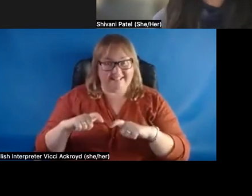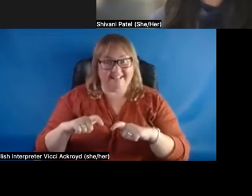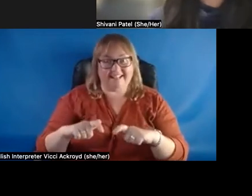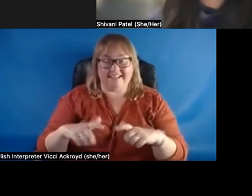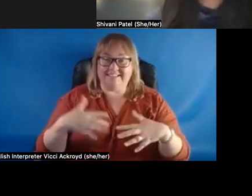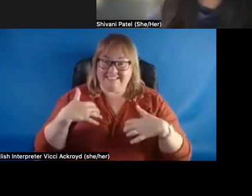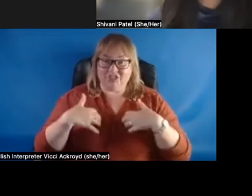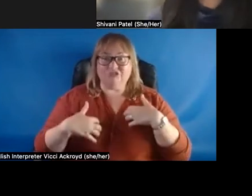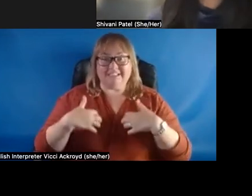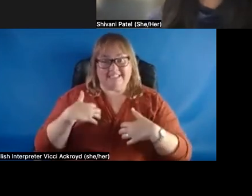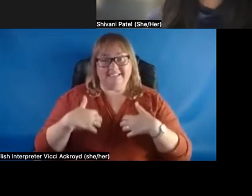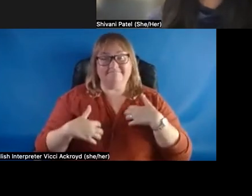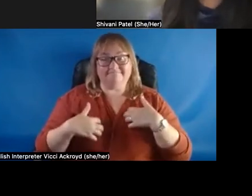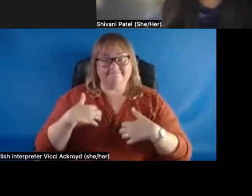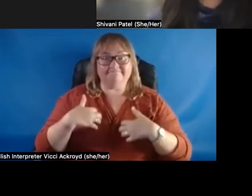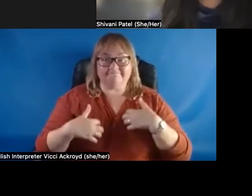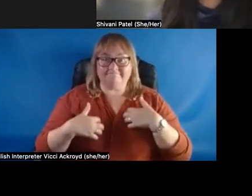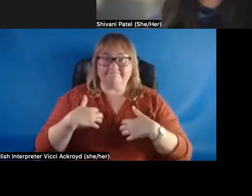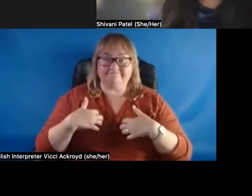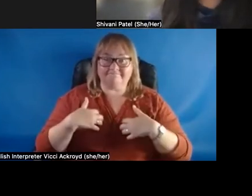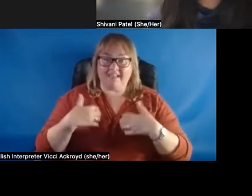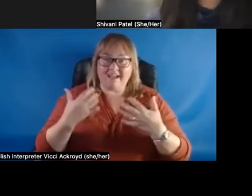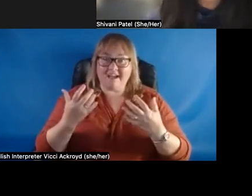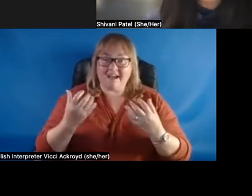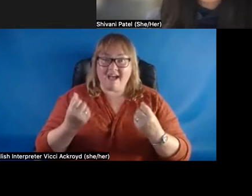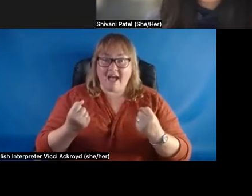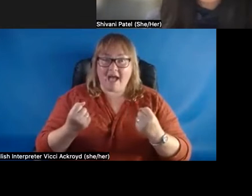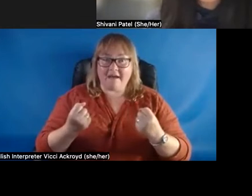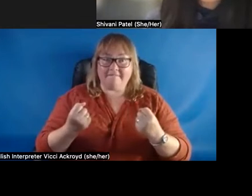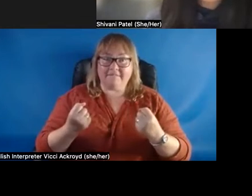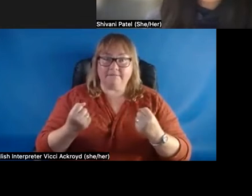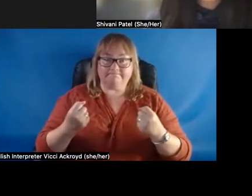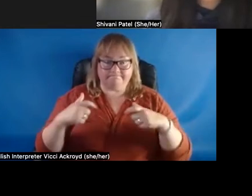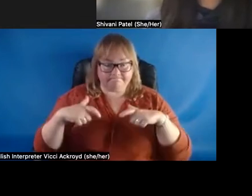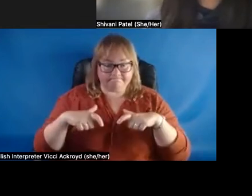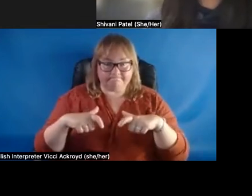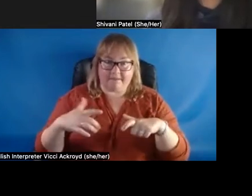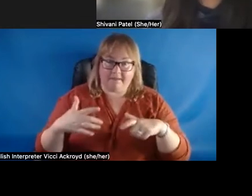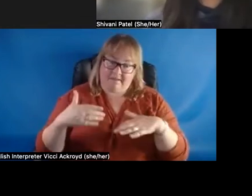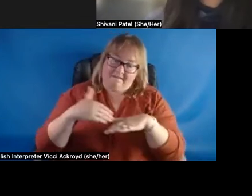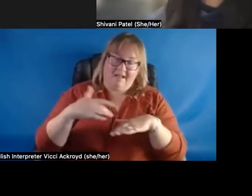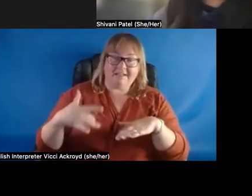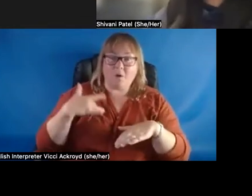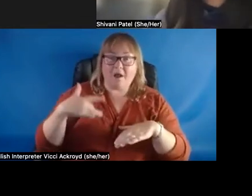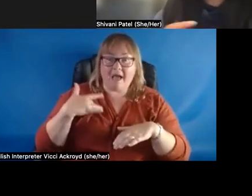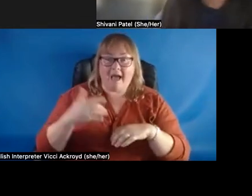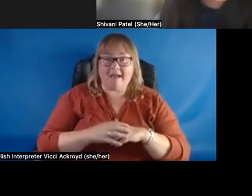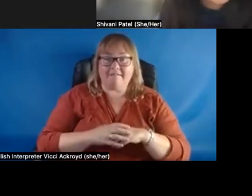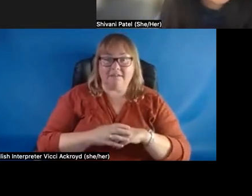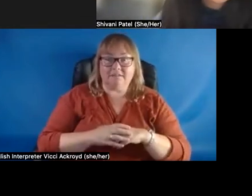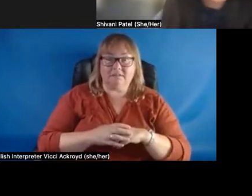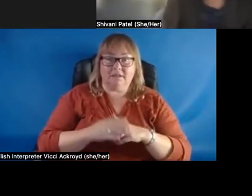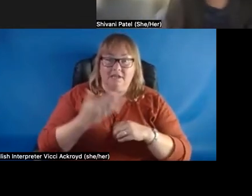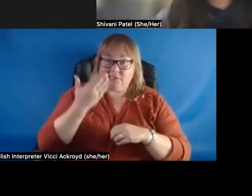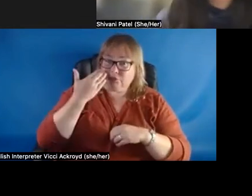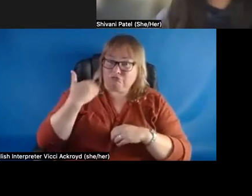way to see that it is still very present in our lives. and Yeah. still there's still so many like recent